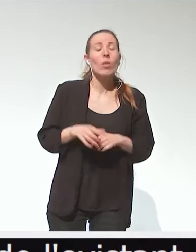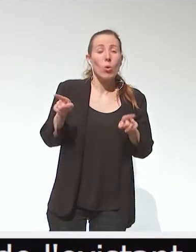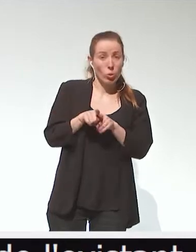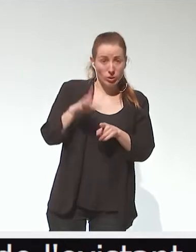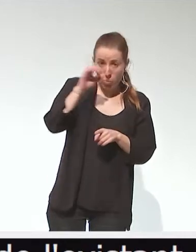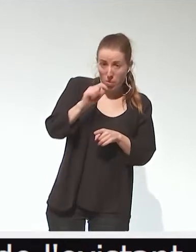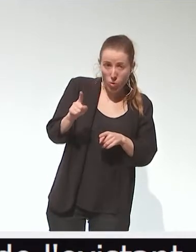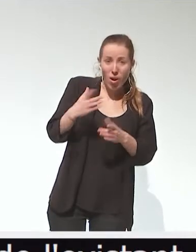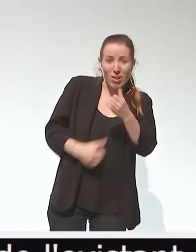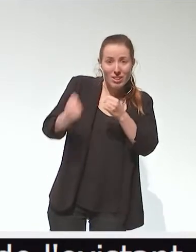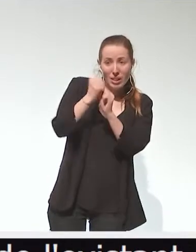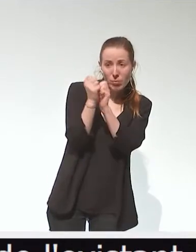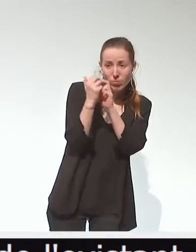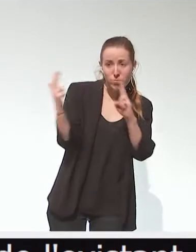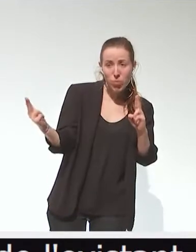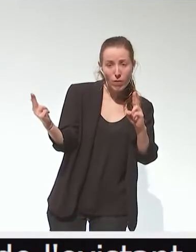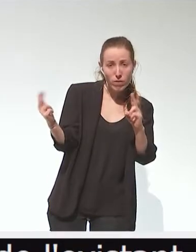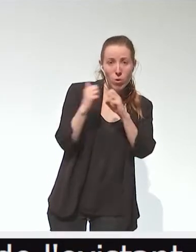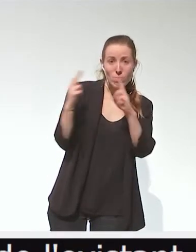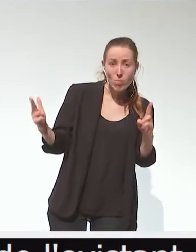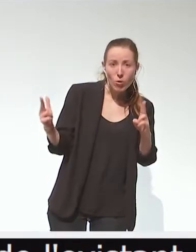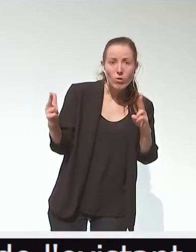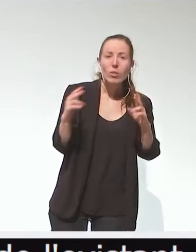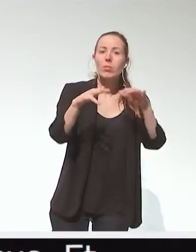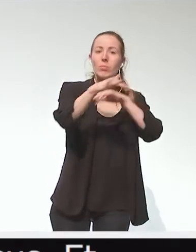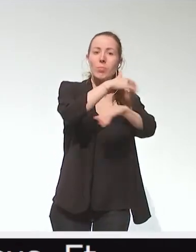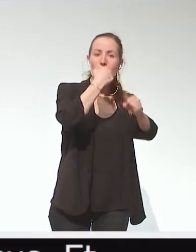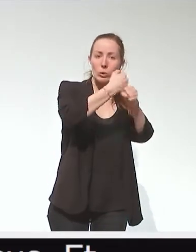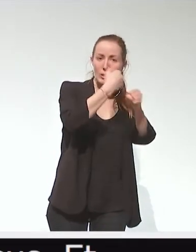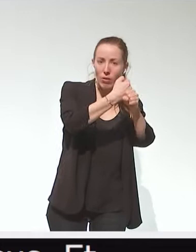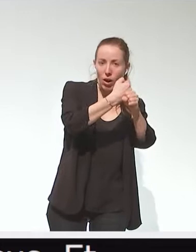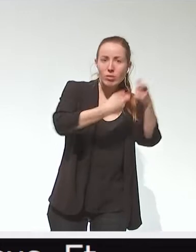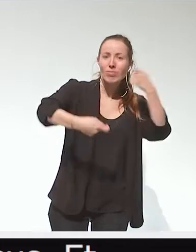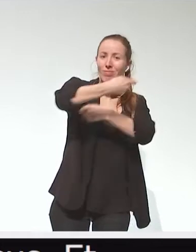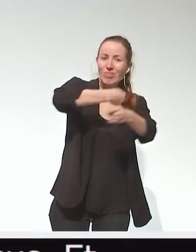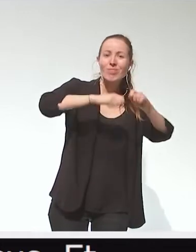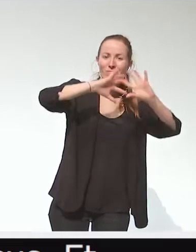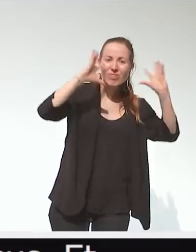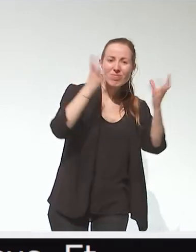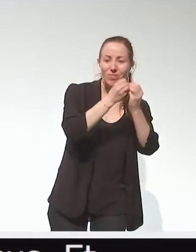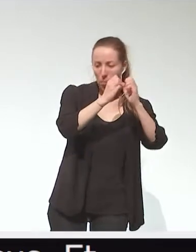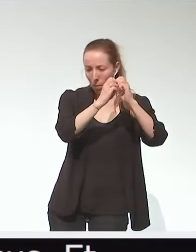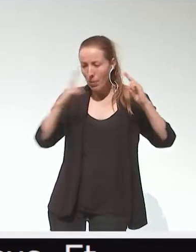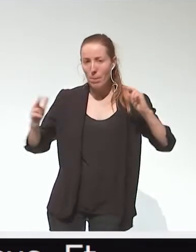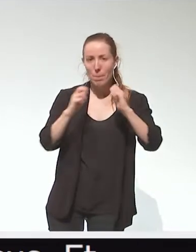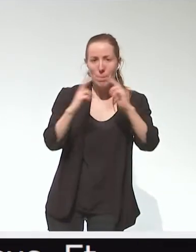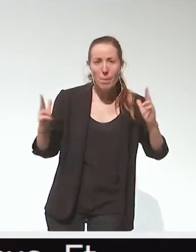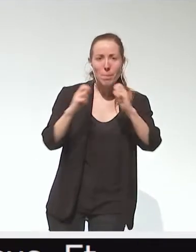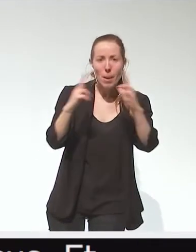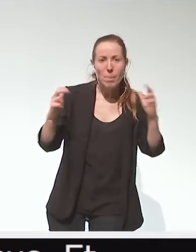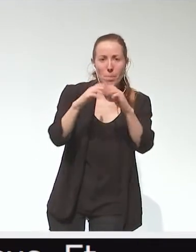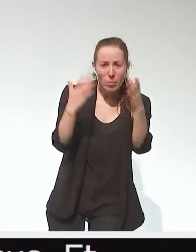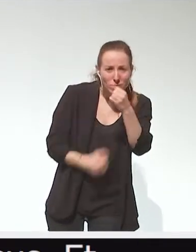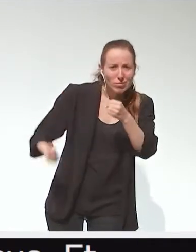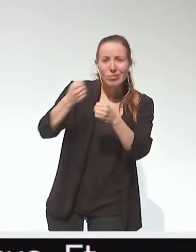Work was to actually dot it all together. So you would have a cross-departmental working together. So it didn't fall in